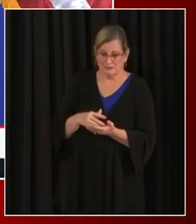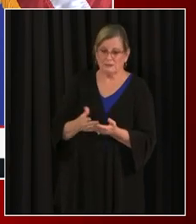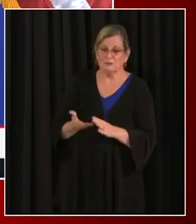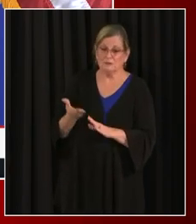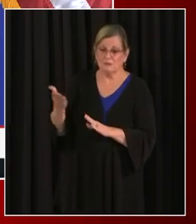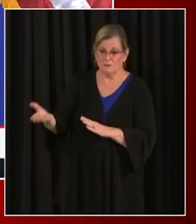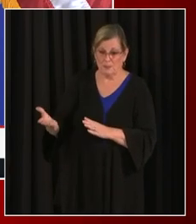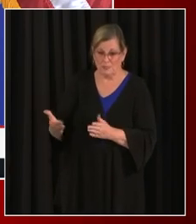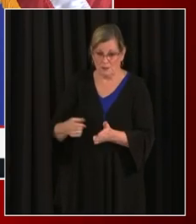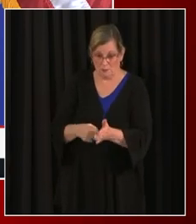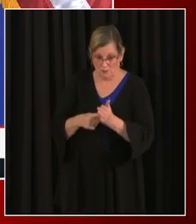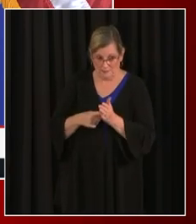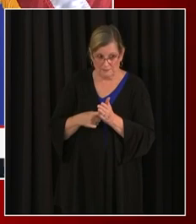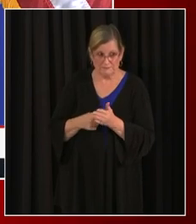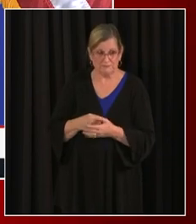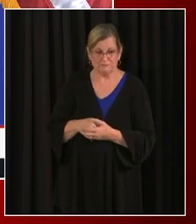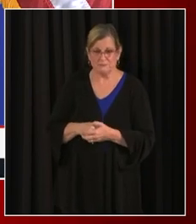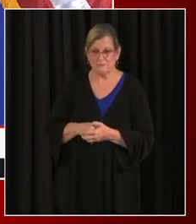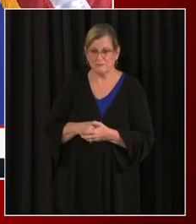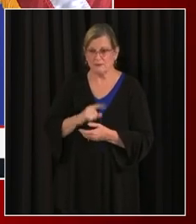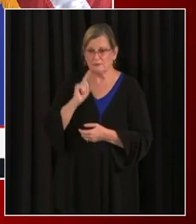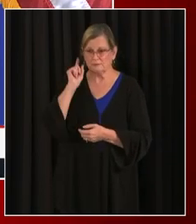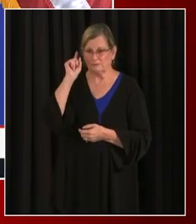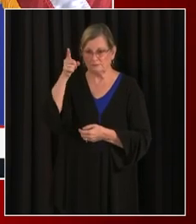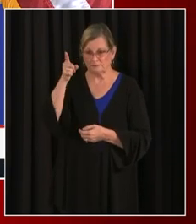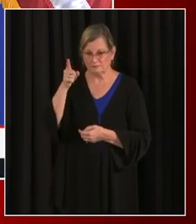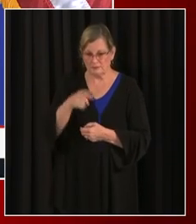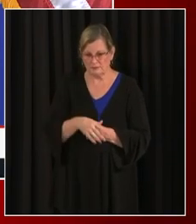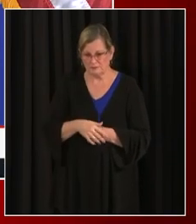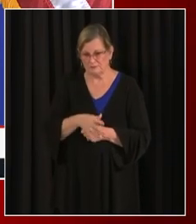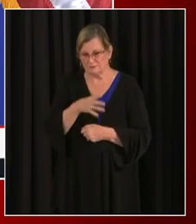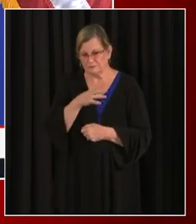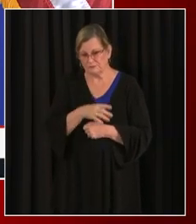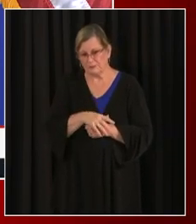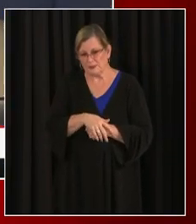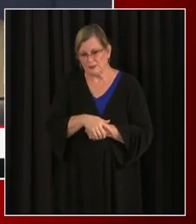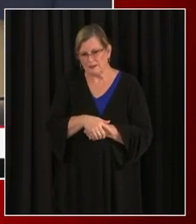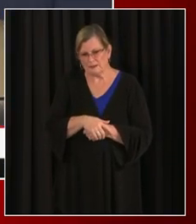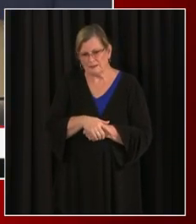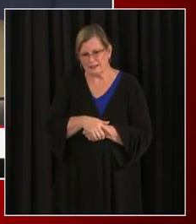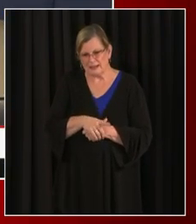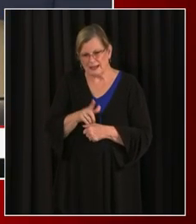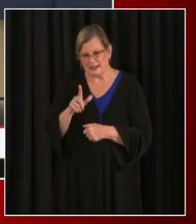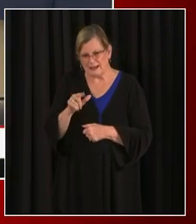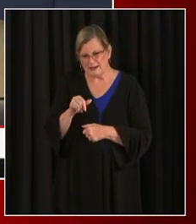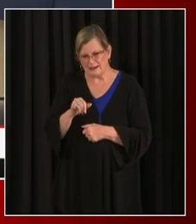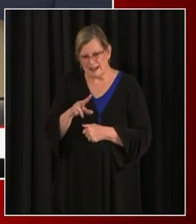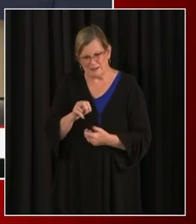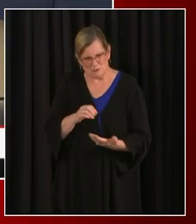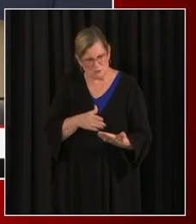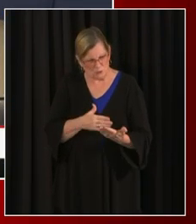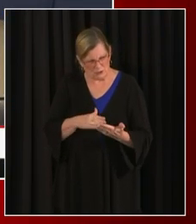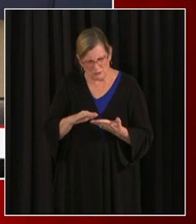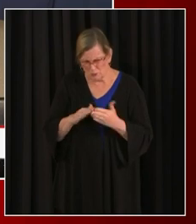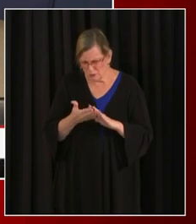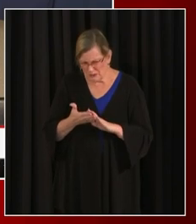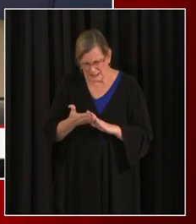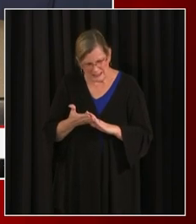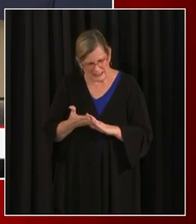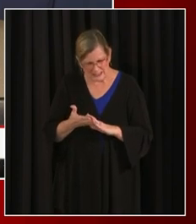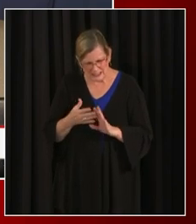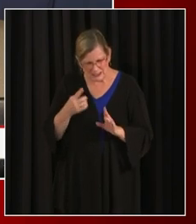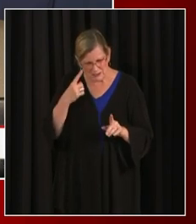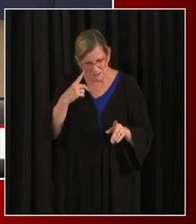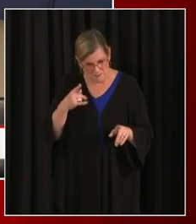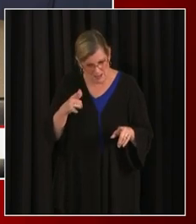Thank you. Yes. Advocates for the live music community think that the pilot program means that you won't